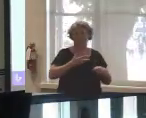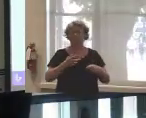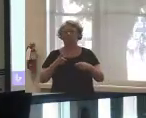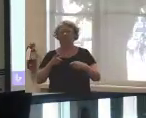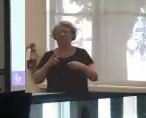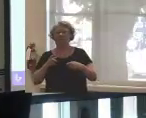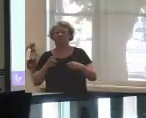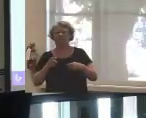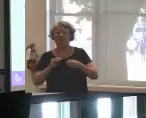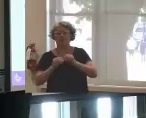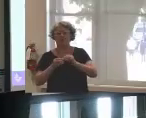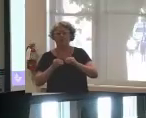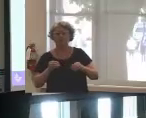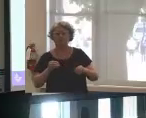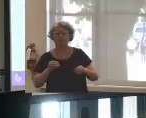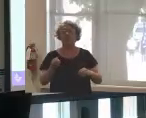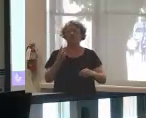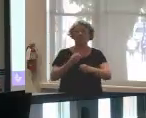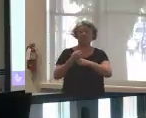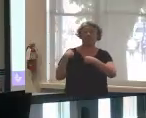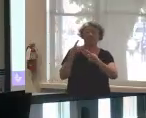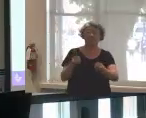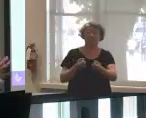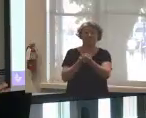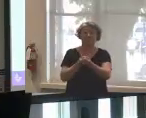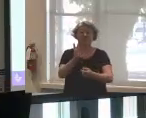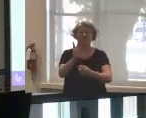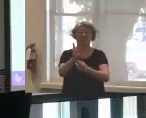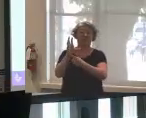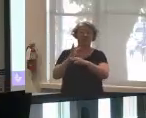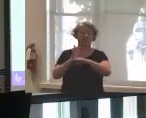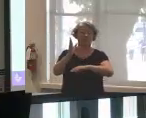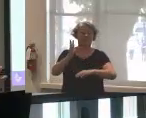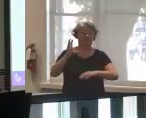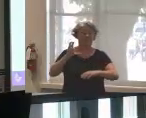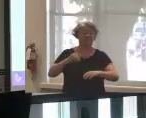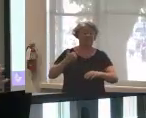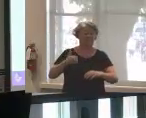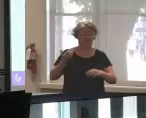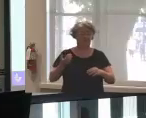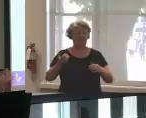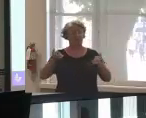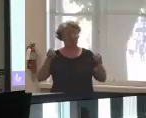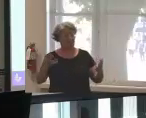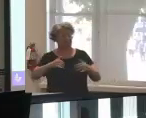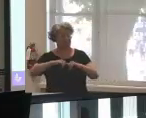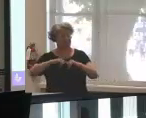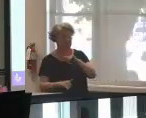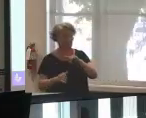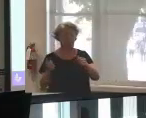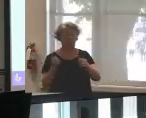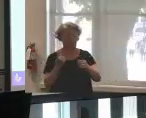that's just to give you an idea. So it's this number of people that we see on a regular basis. And for those who come on a